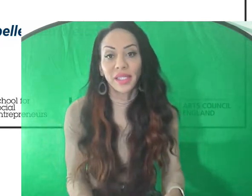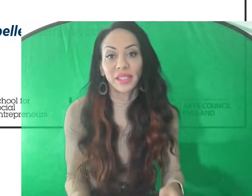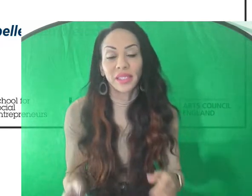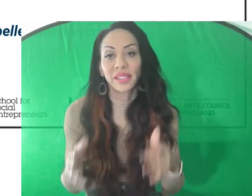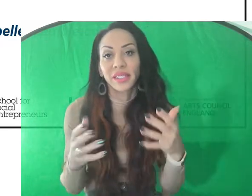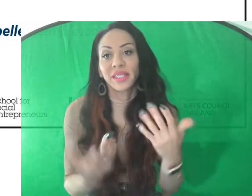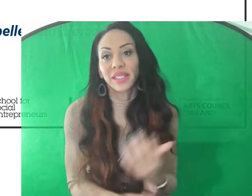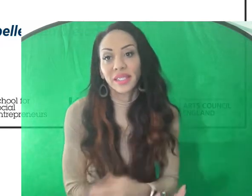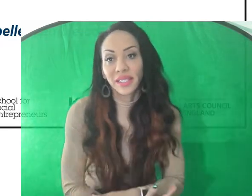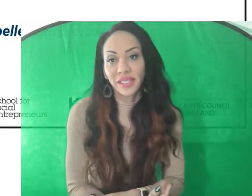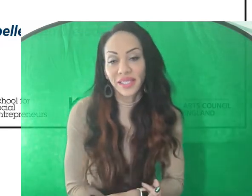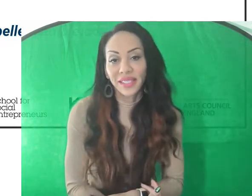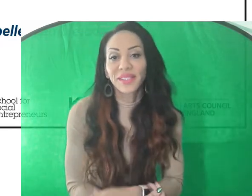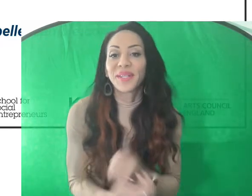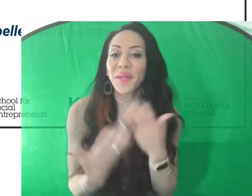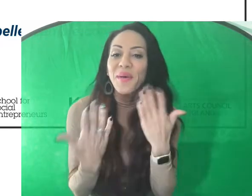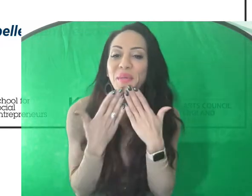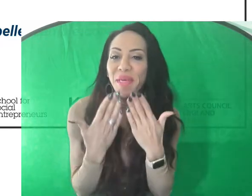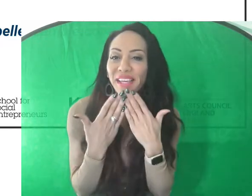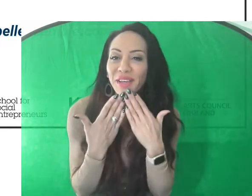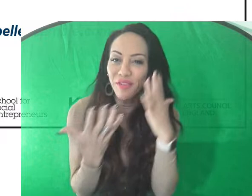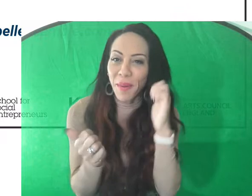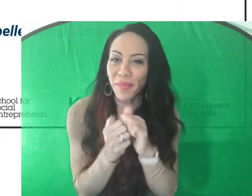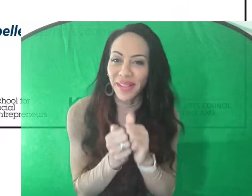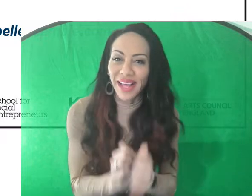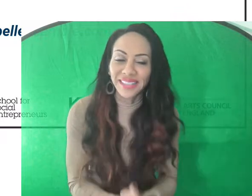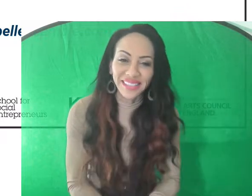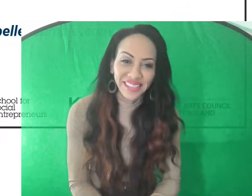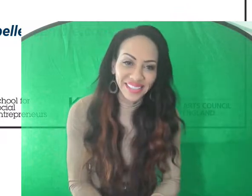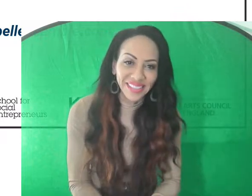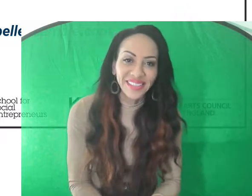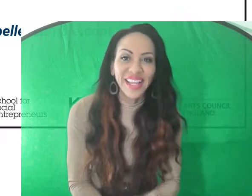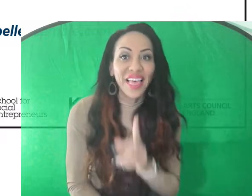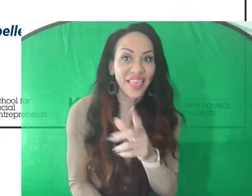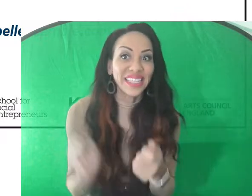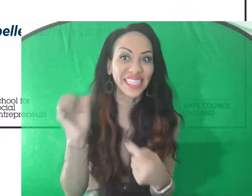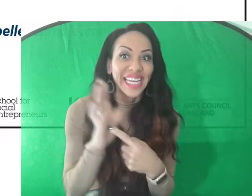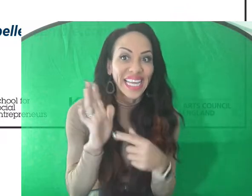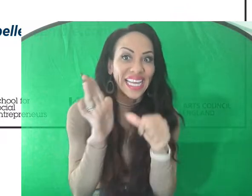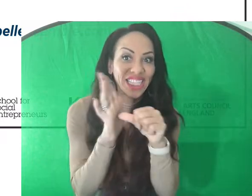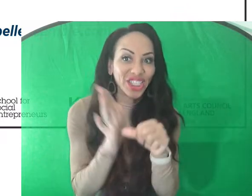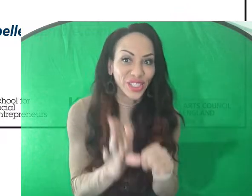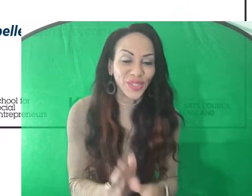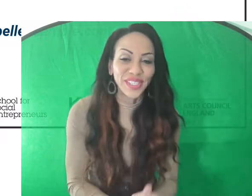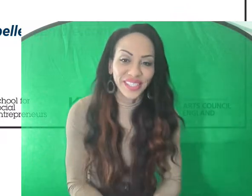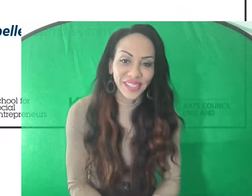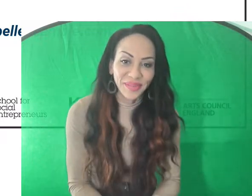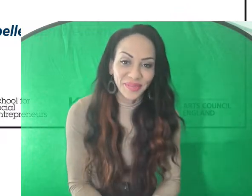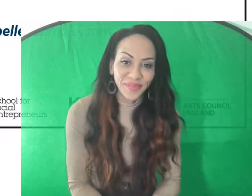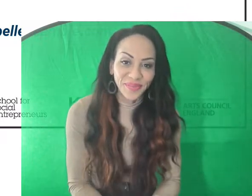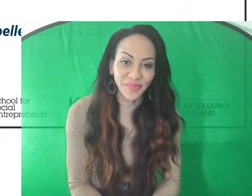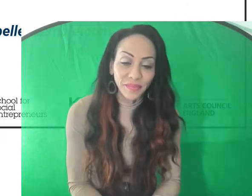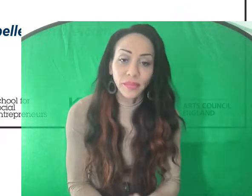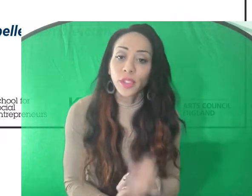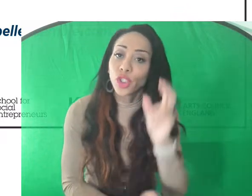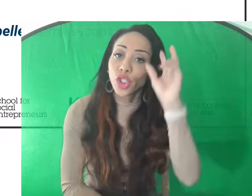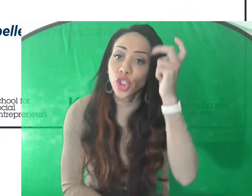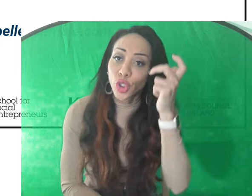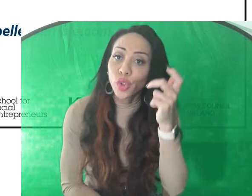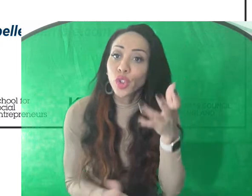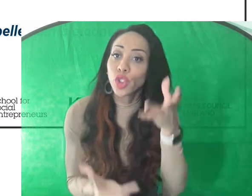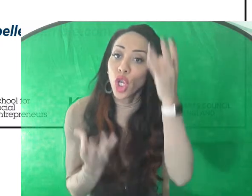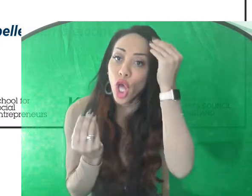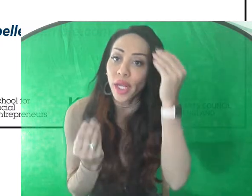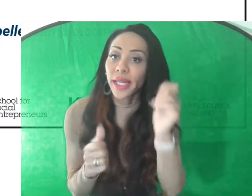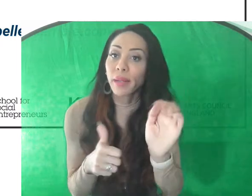Yeah, thank you for remembering. Yeah. Yeah, that's definitely one of the key issues. And the students, when they're learning in primary, everything's a lot more